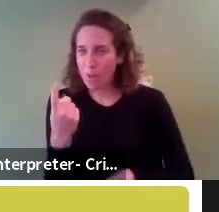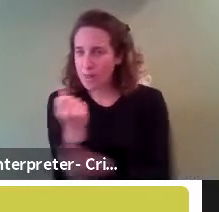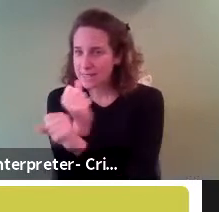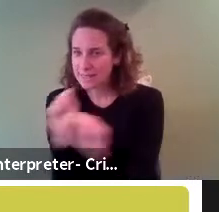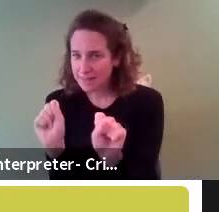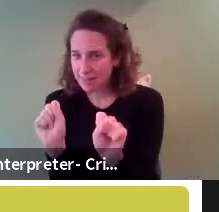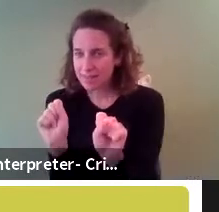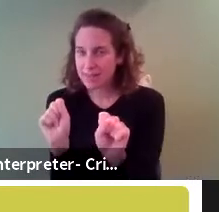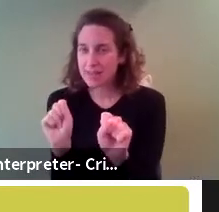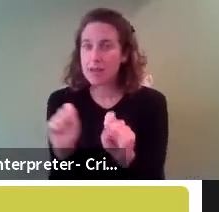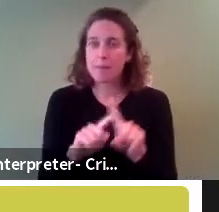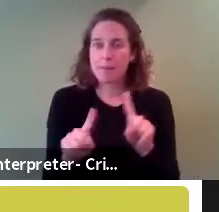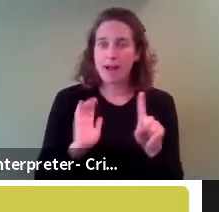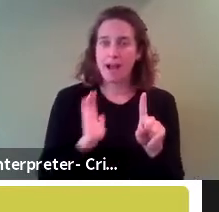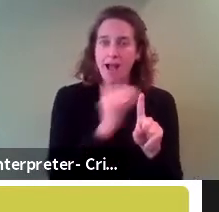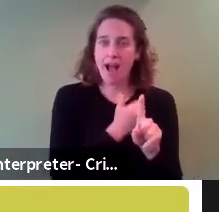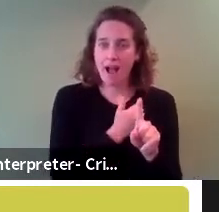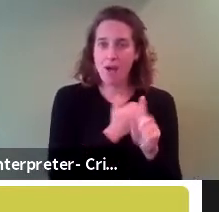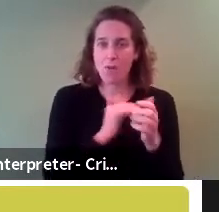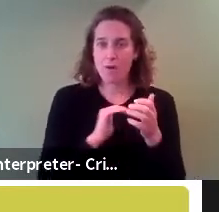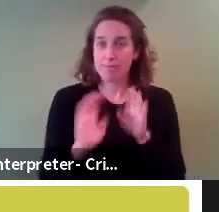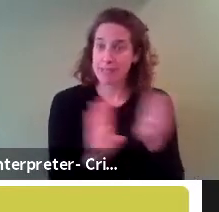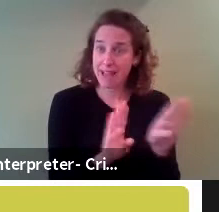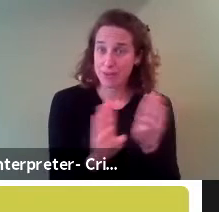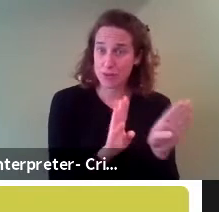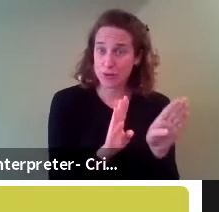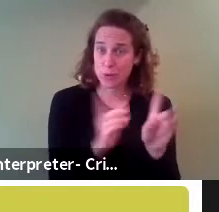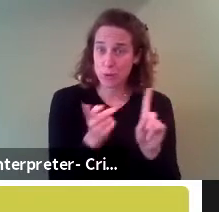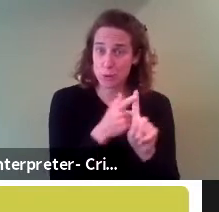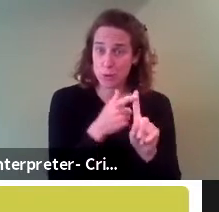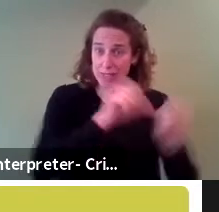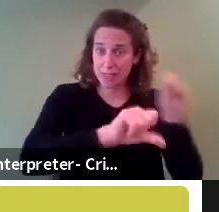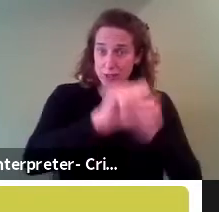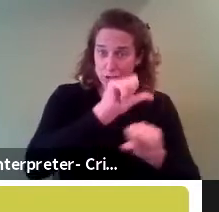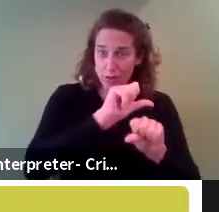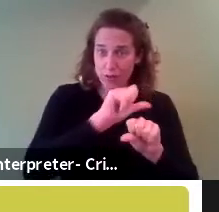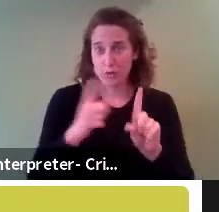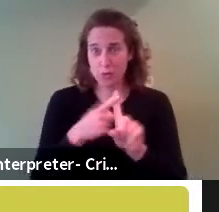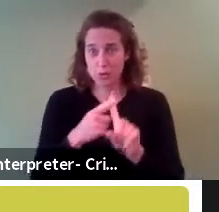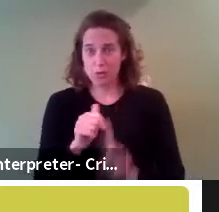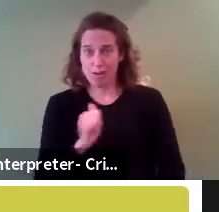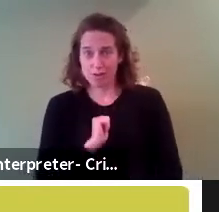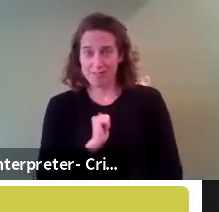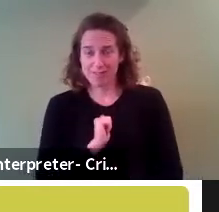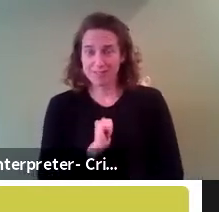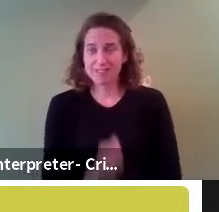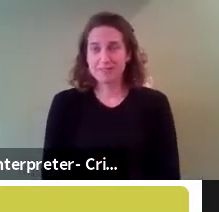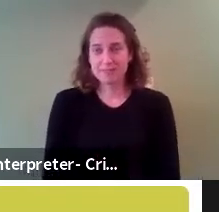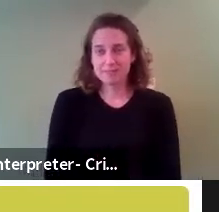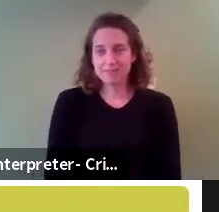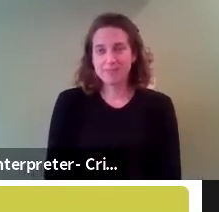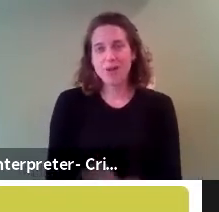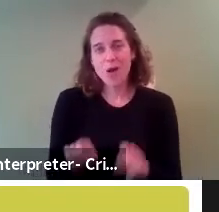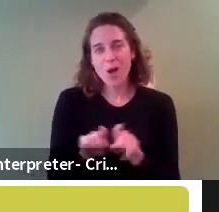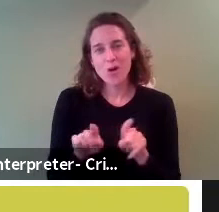we behave towards others and even towards ourselves. And finally, and this was inspired by you, Dr. Rich,